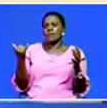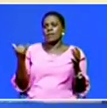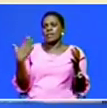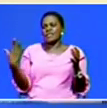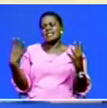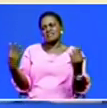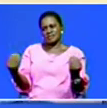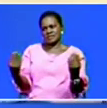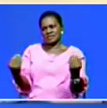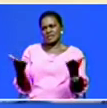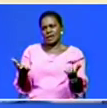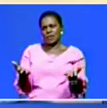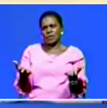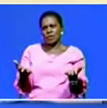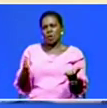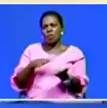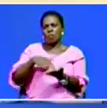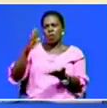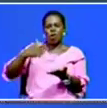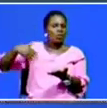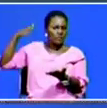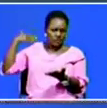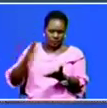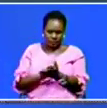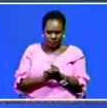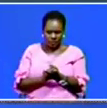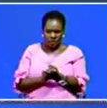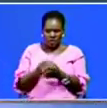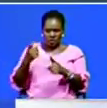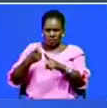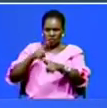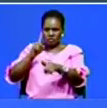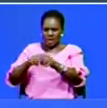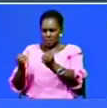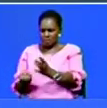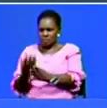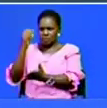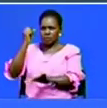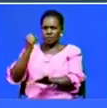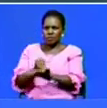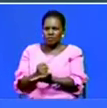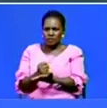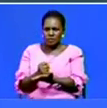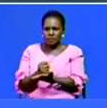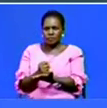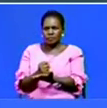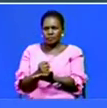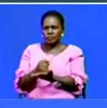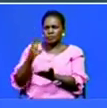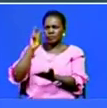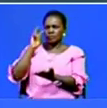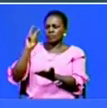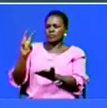have been easier more than they were before. Since when the office was created, we have